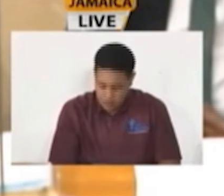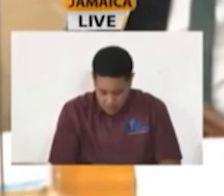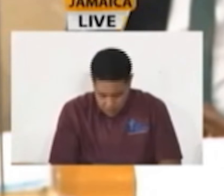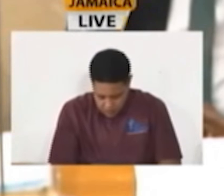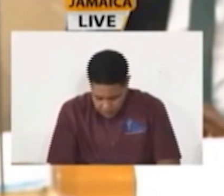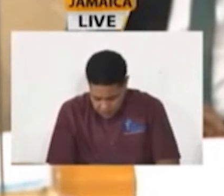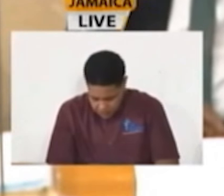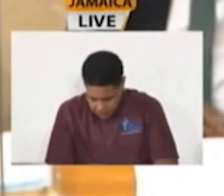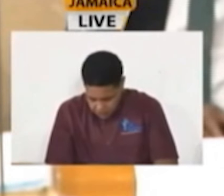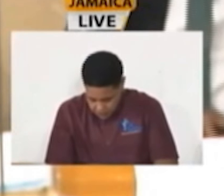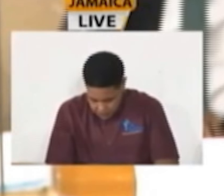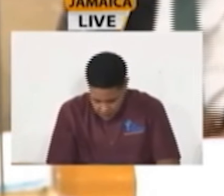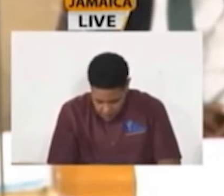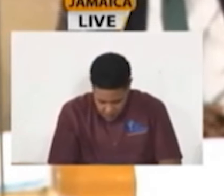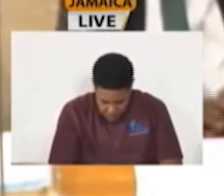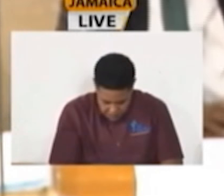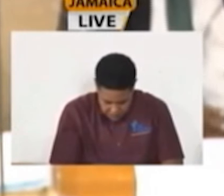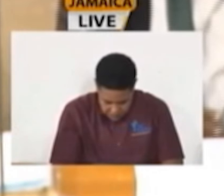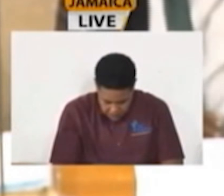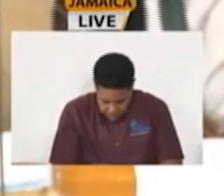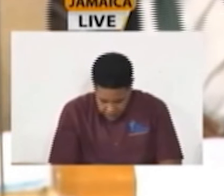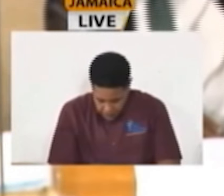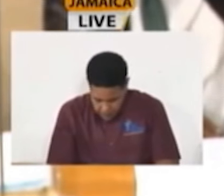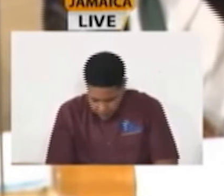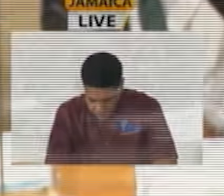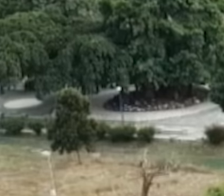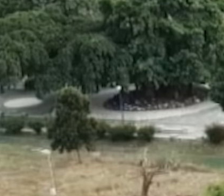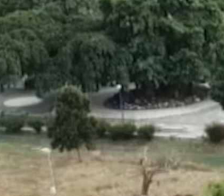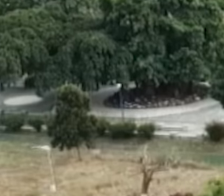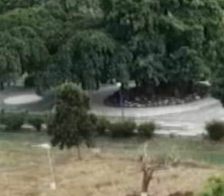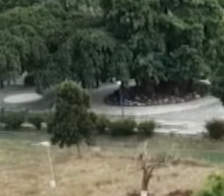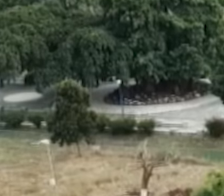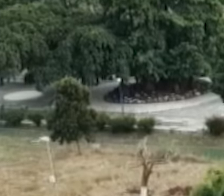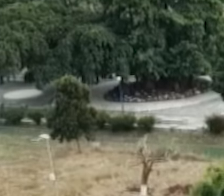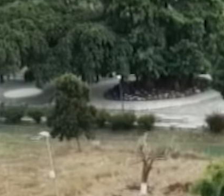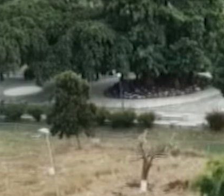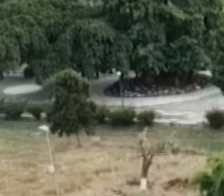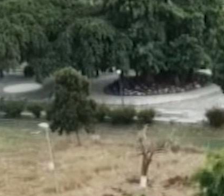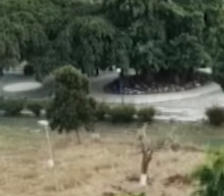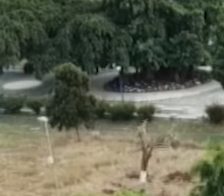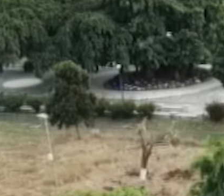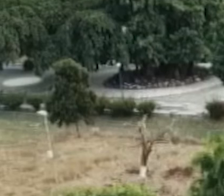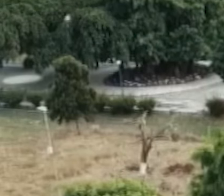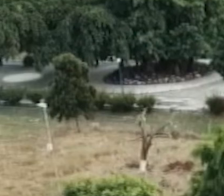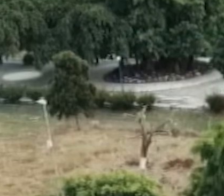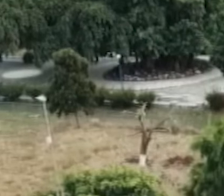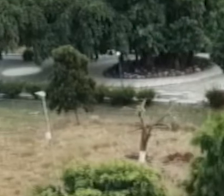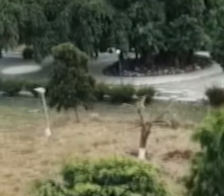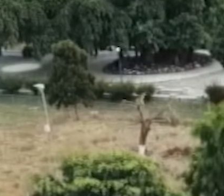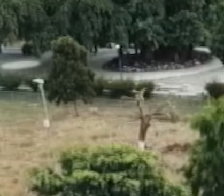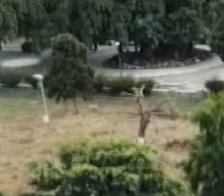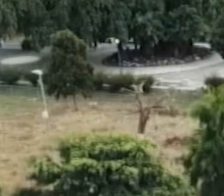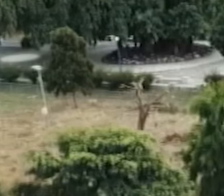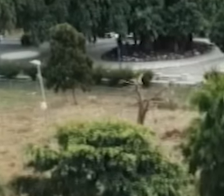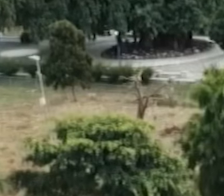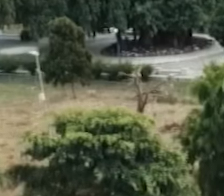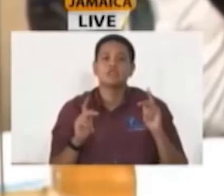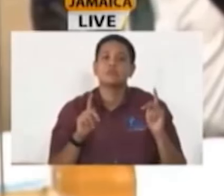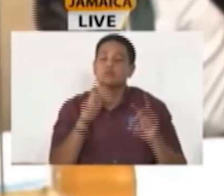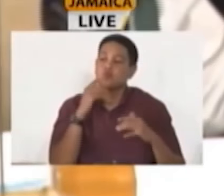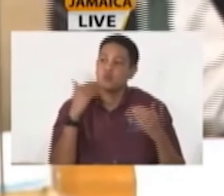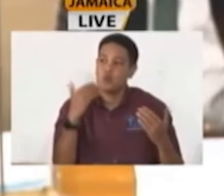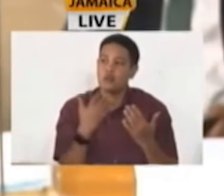Holness revealed that the country could be inching closer to treating the vaccinated group differently from those who are yet to get the jab. Eventually,